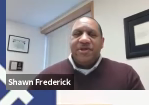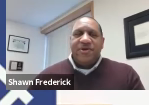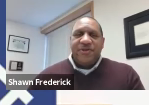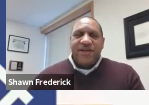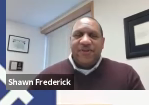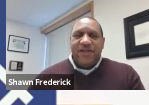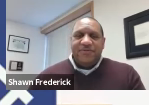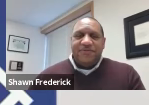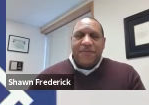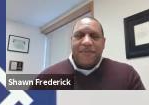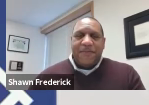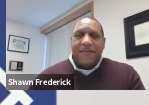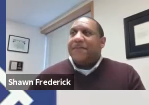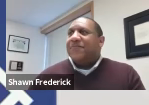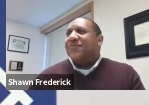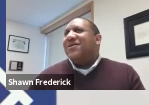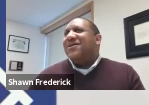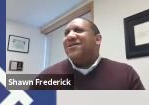No, we can go to the next slide.